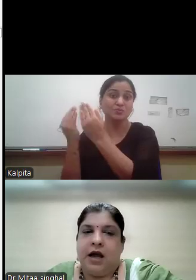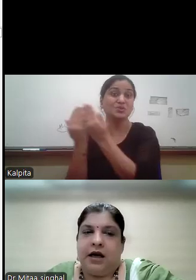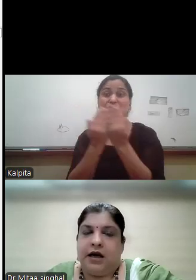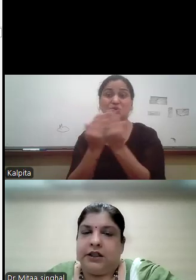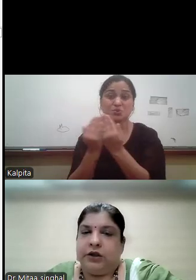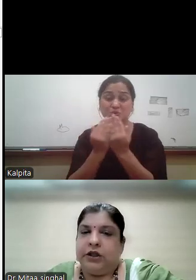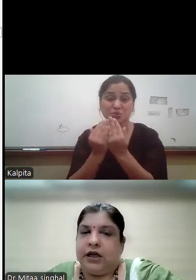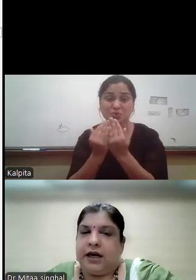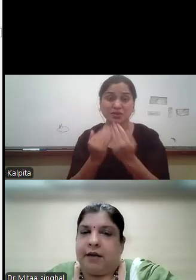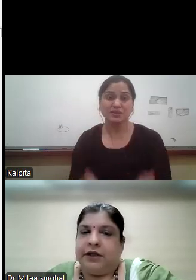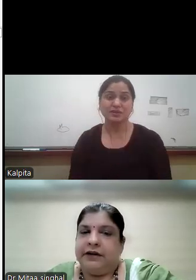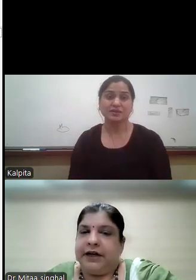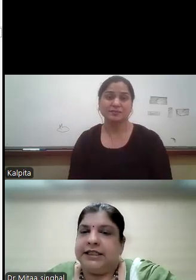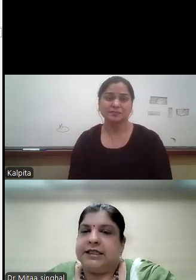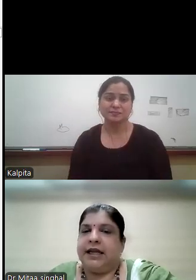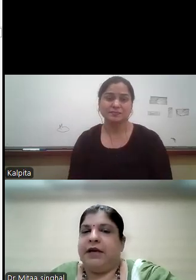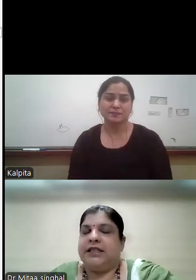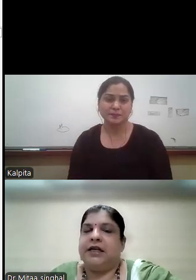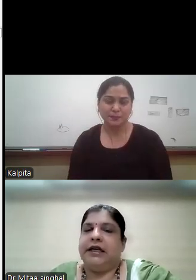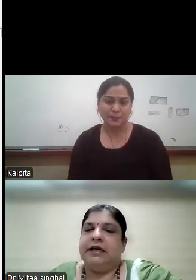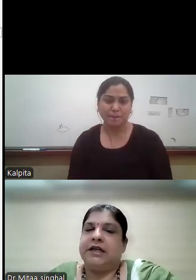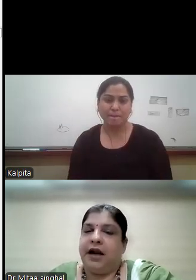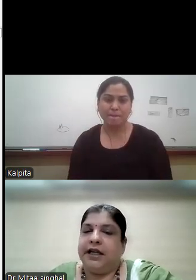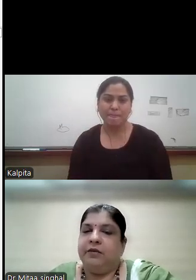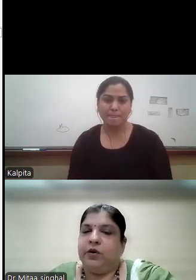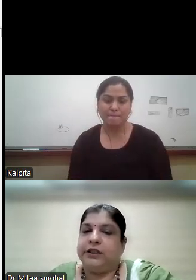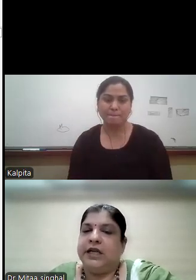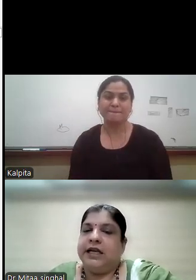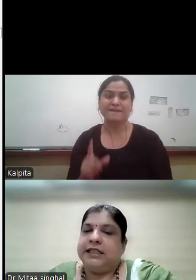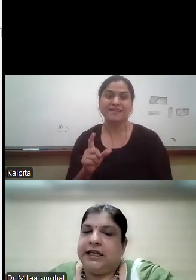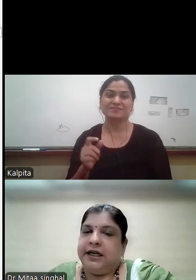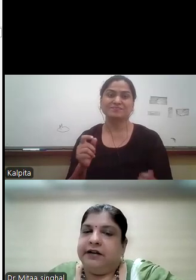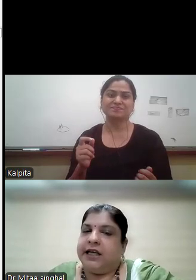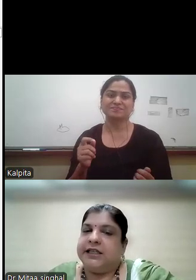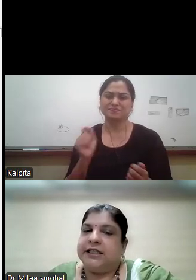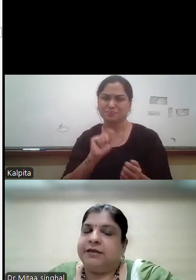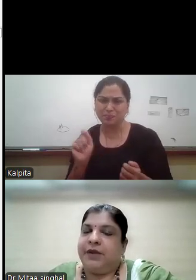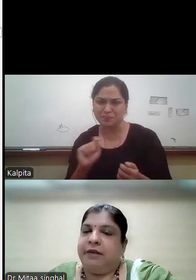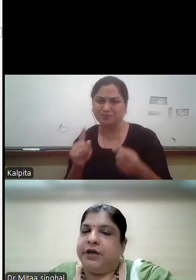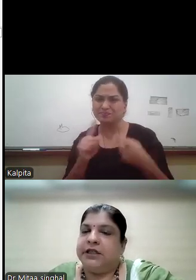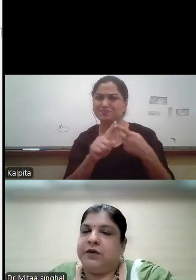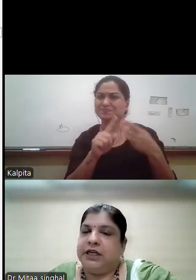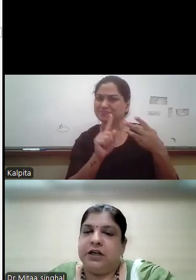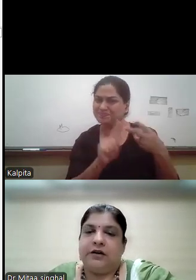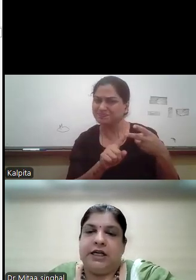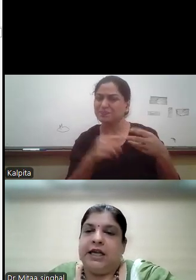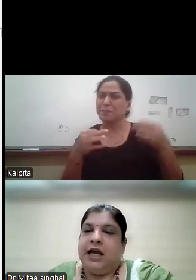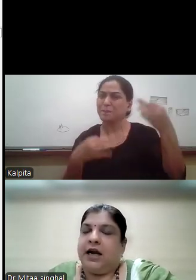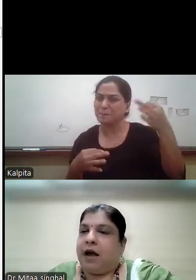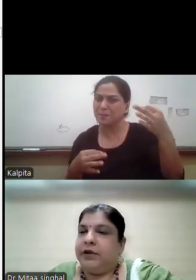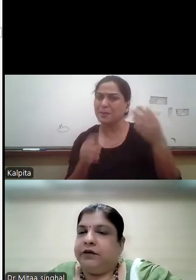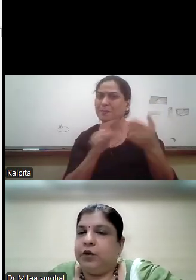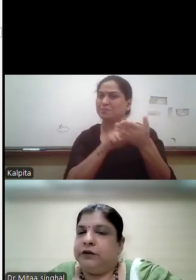about, adaptive devices like pencil grips, starting boards, seating devices, papers, wheelchair